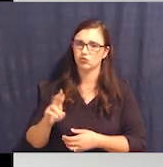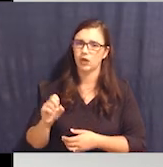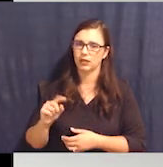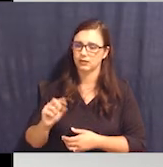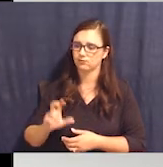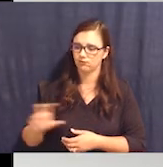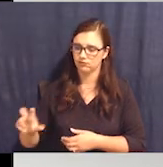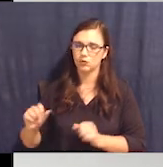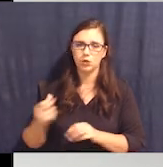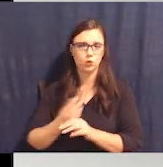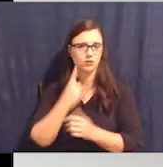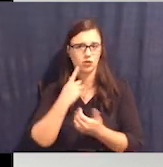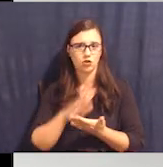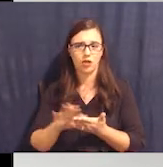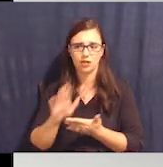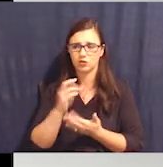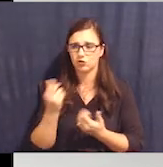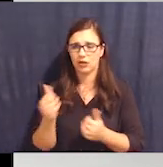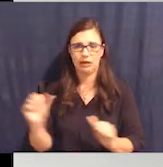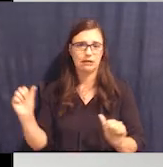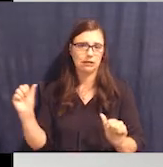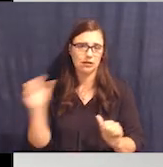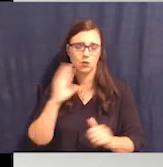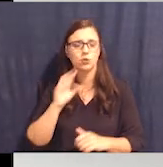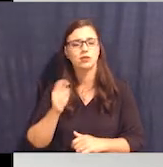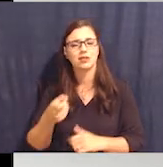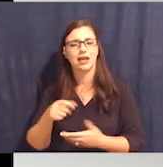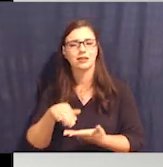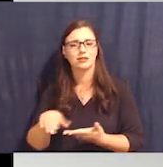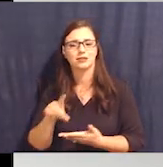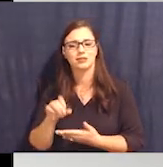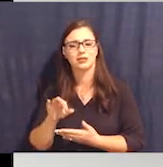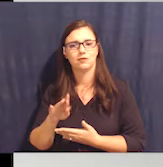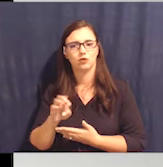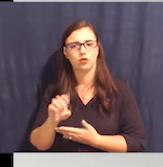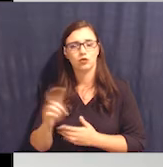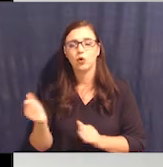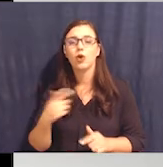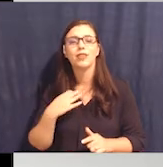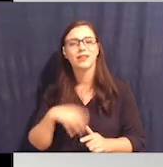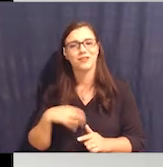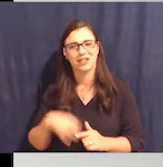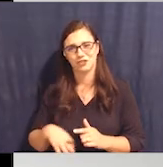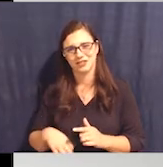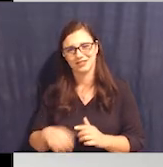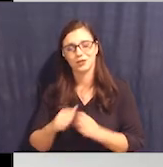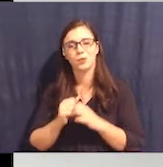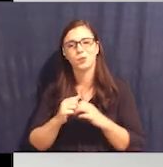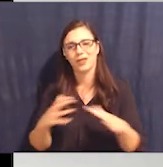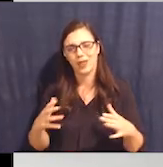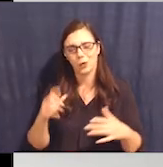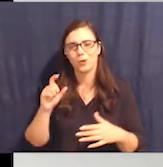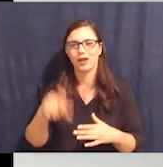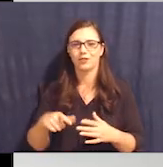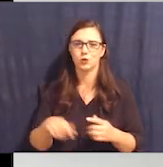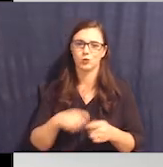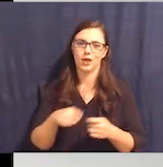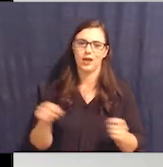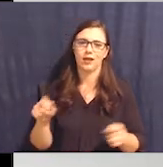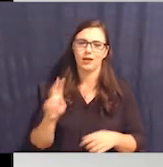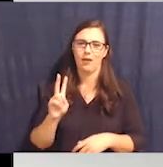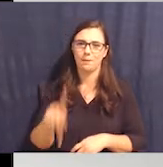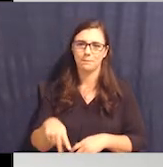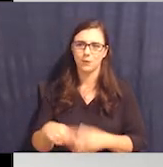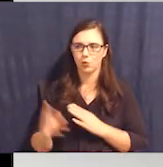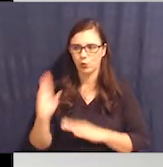needs trust. Then you can use it for college or anything. And it's going to be tax deferred. You're going to have all the advantages without having to